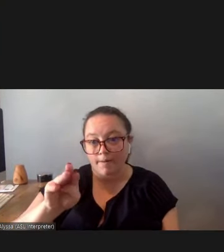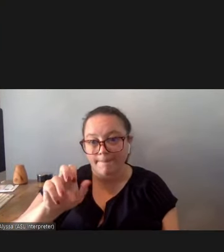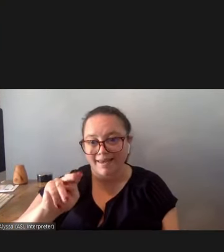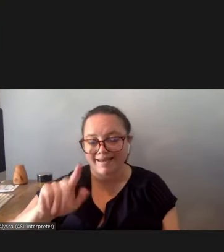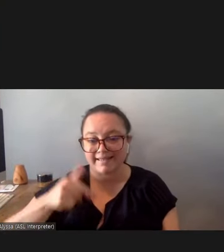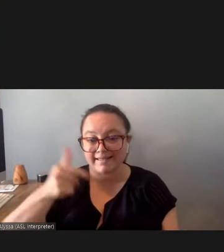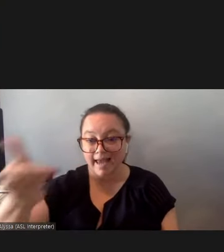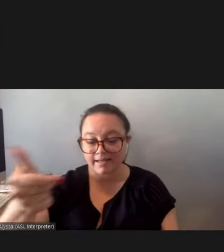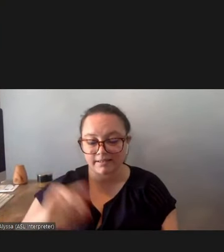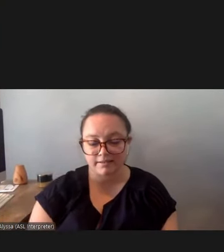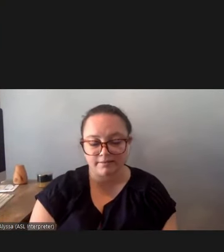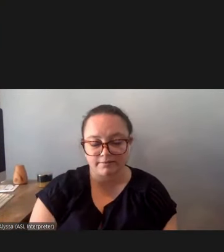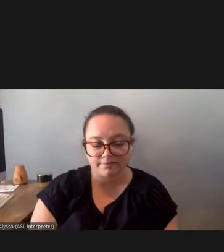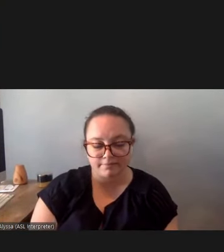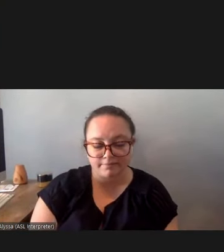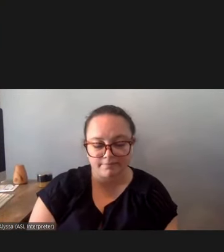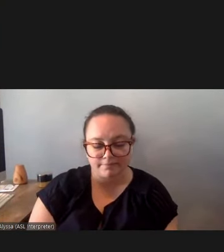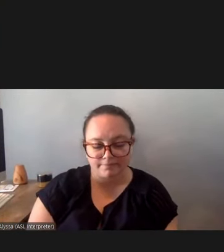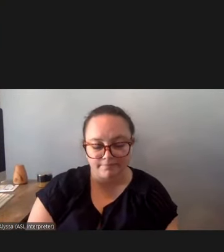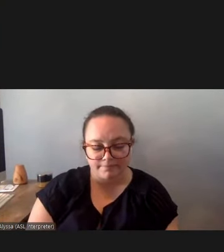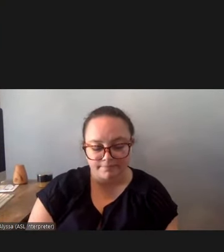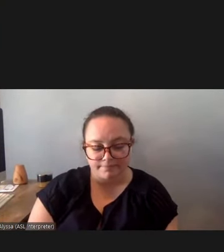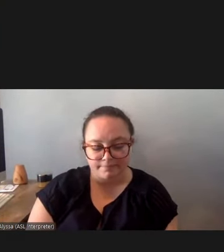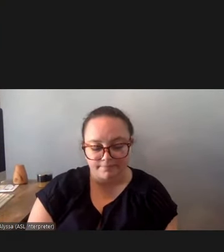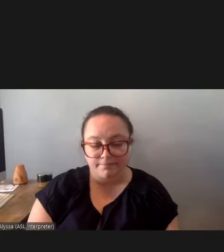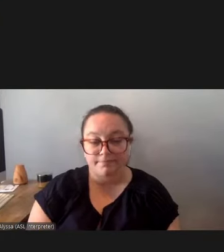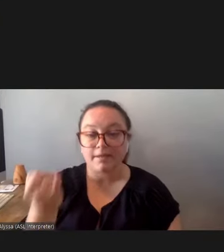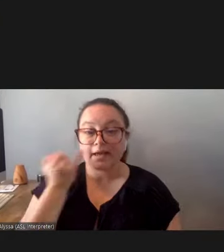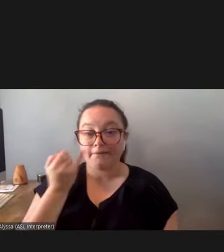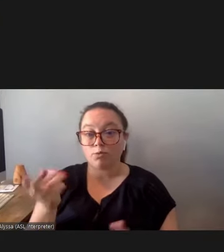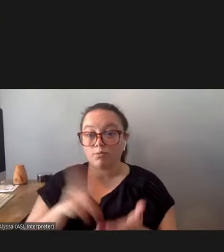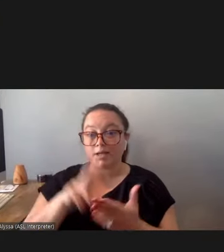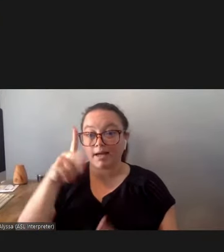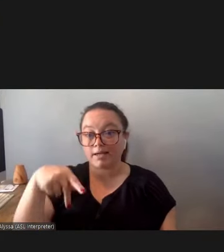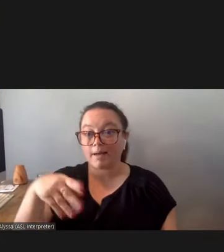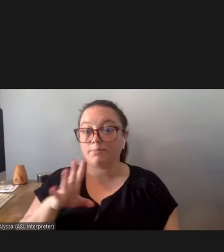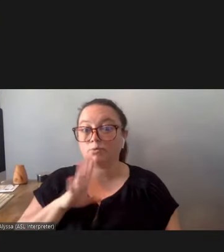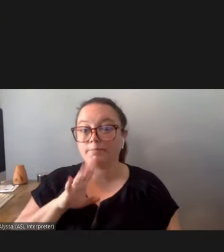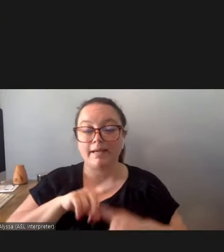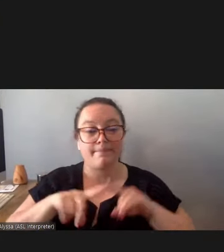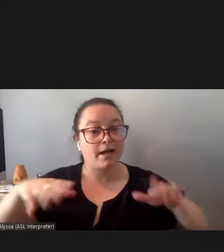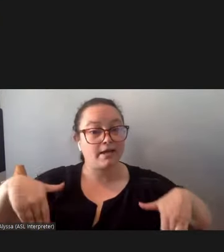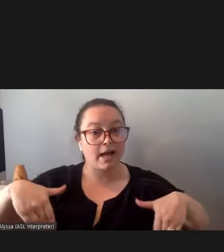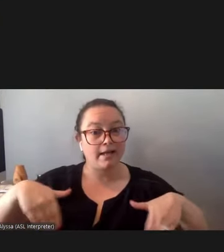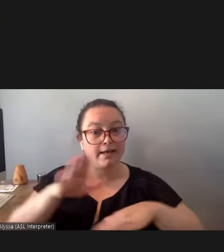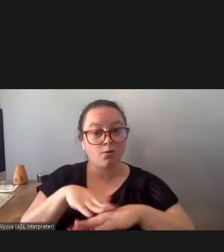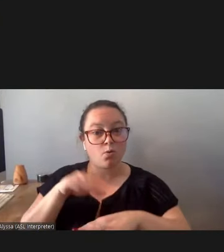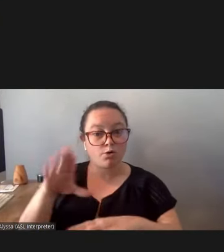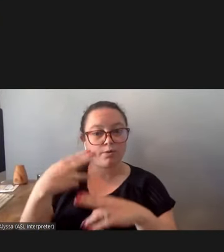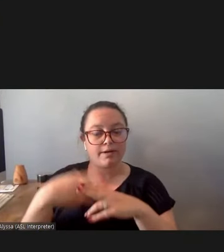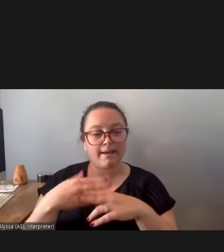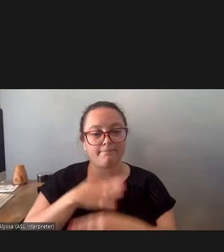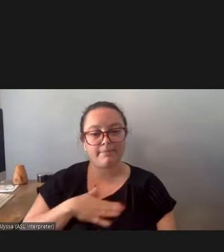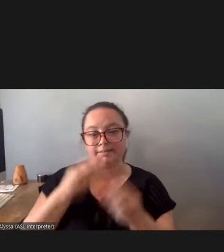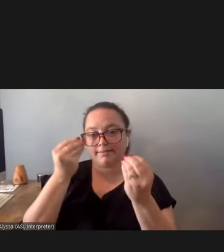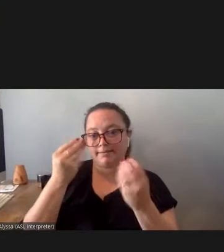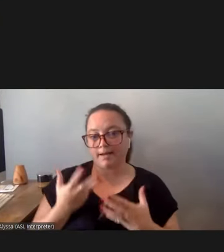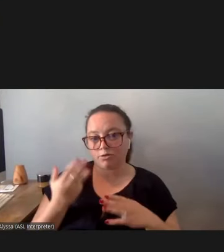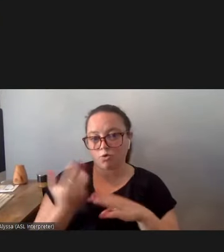you're signed up to speak but have not heard your name called, please indicate this in the Q&A function.